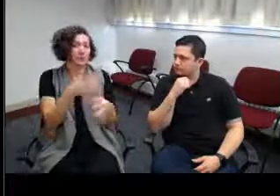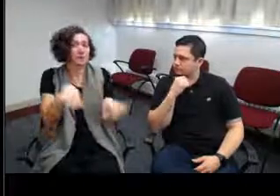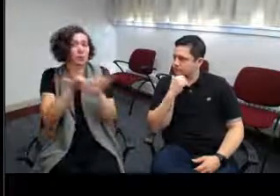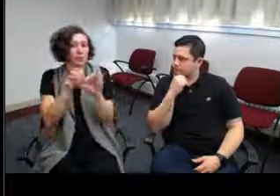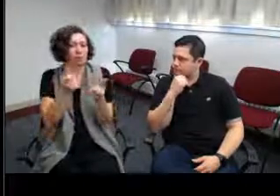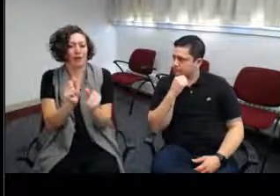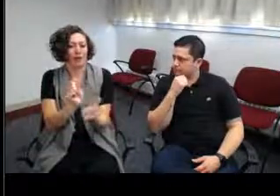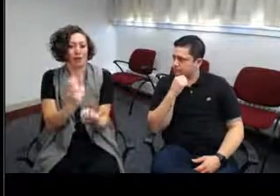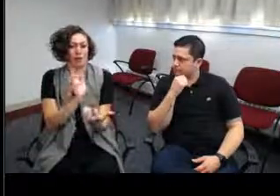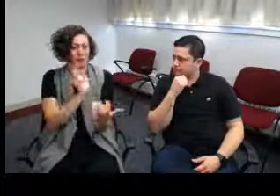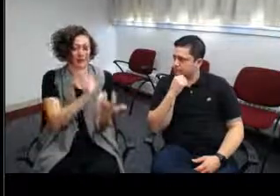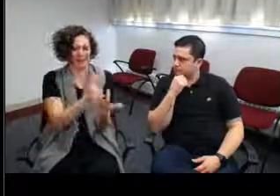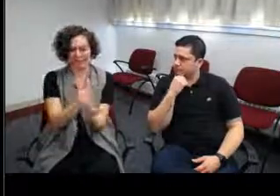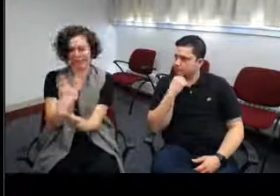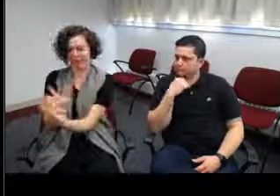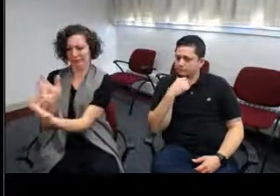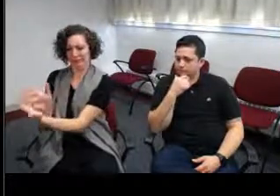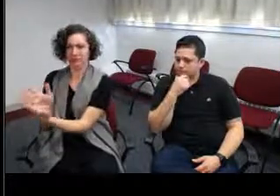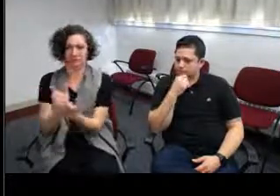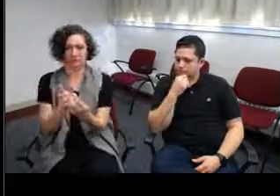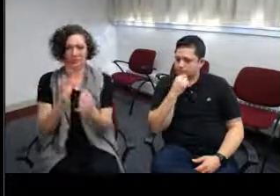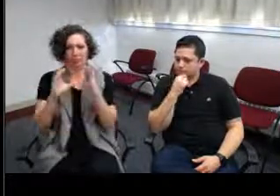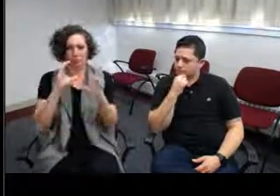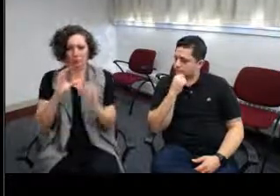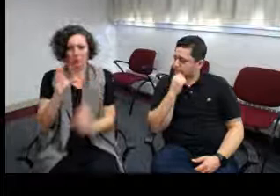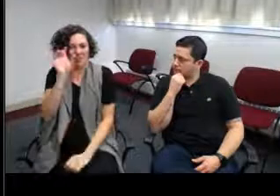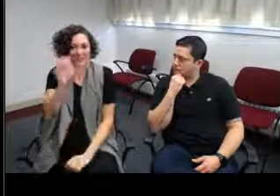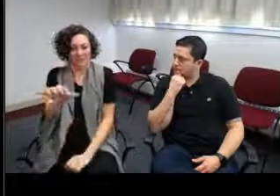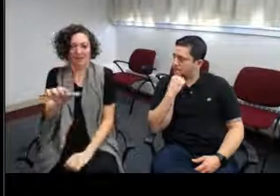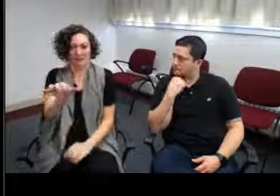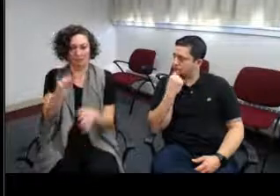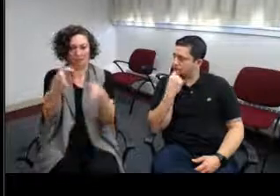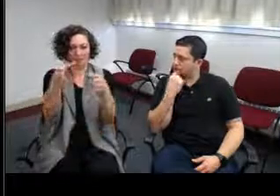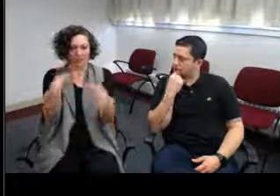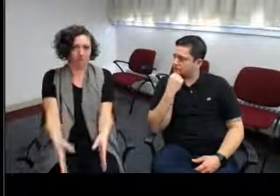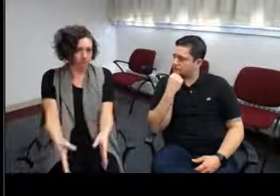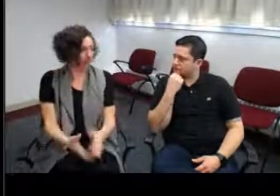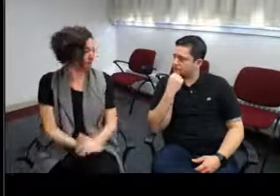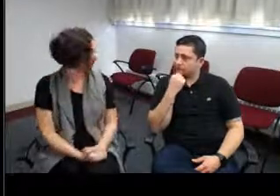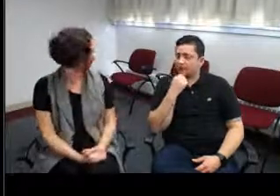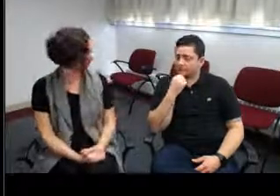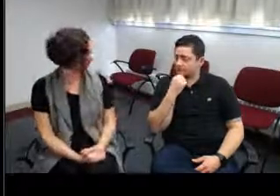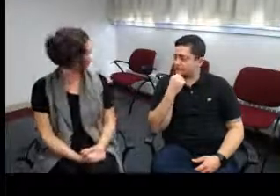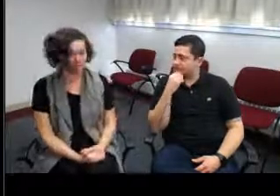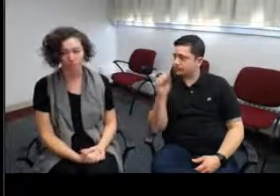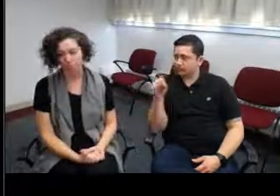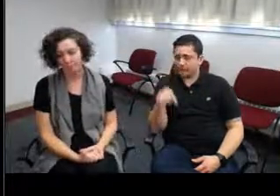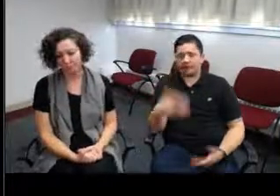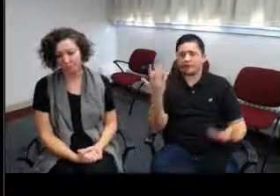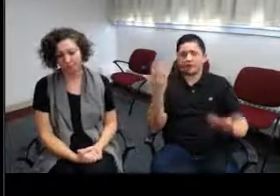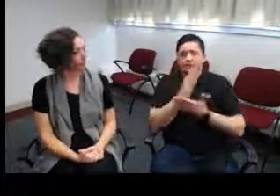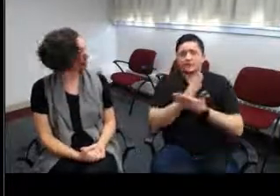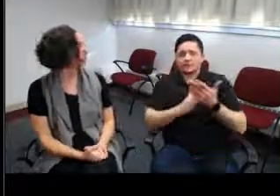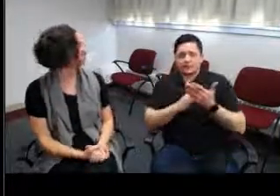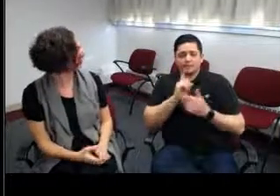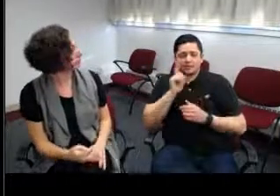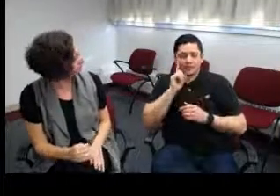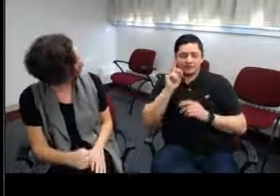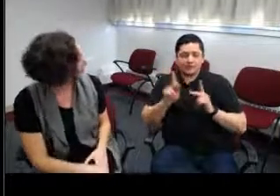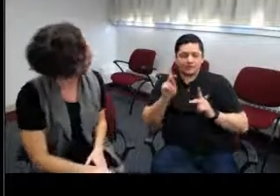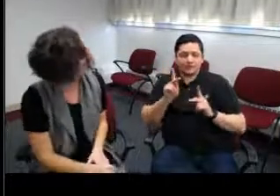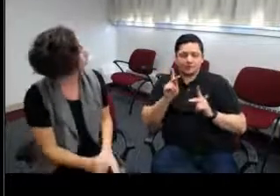variety out there. So it's really important to individualize the communication with whoever you're with